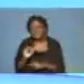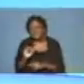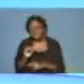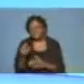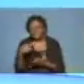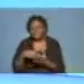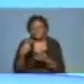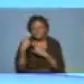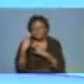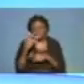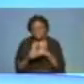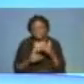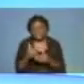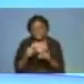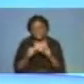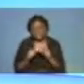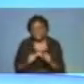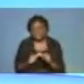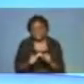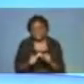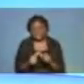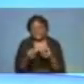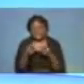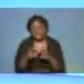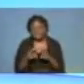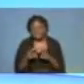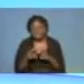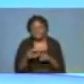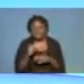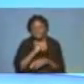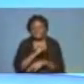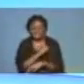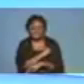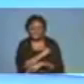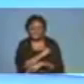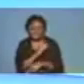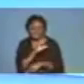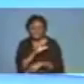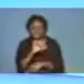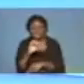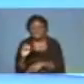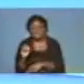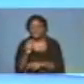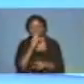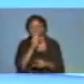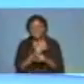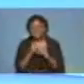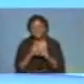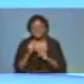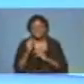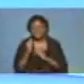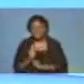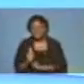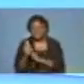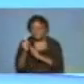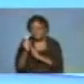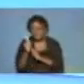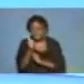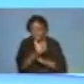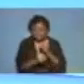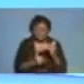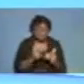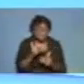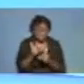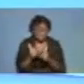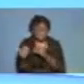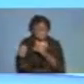underway. Atlantis' CEO has, however, vowed to follow that process closely and even went as far as to encourage others to do